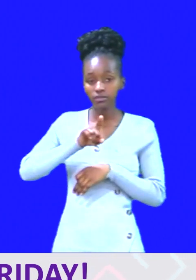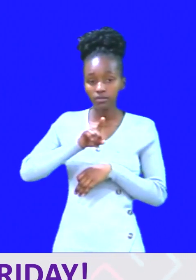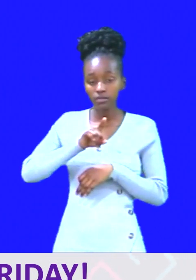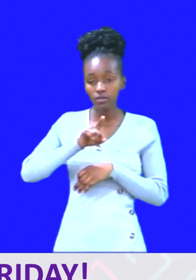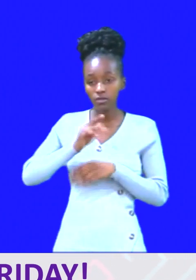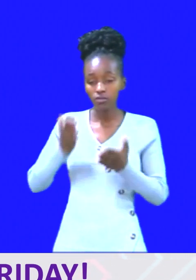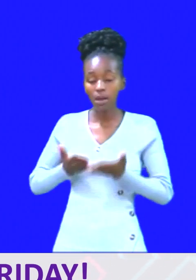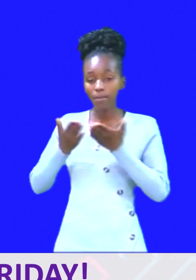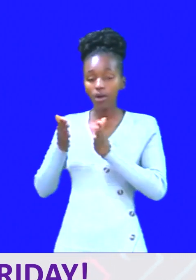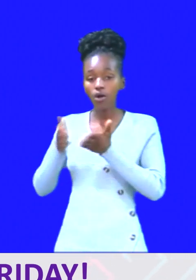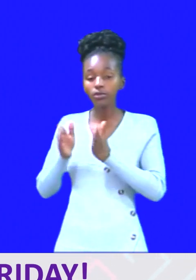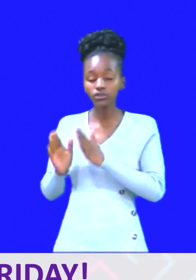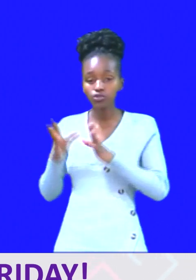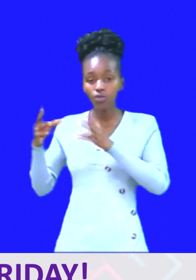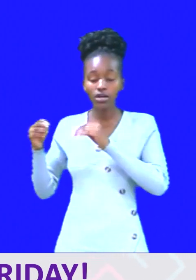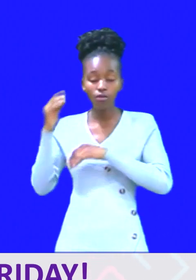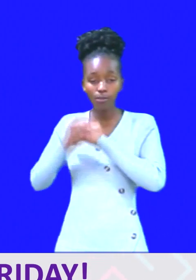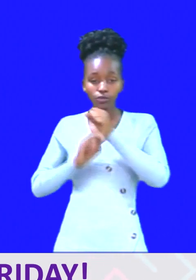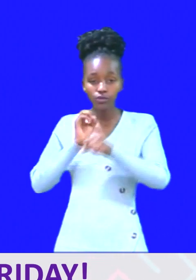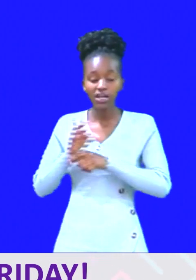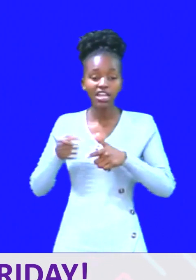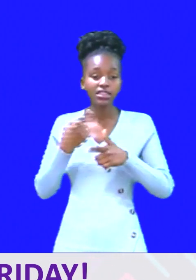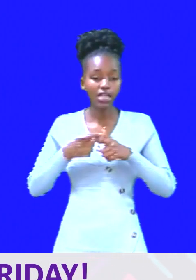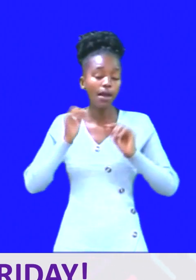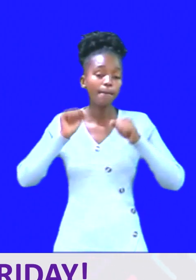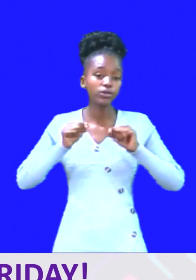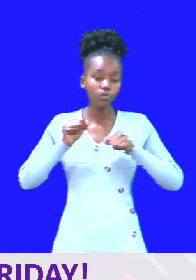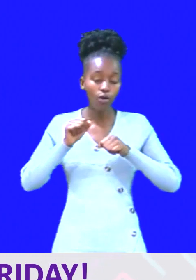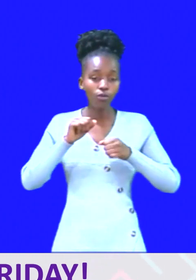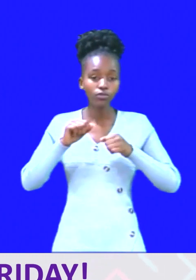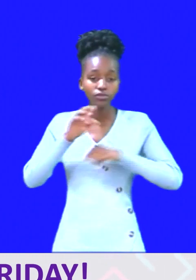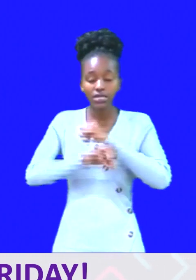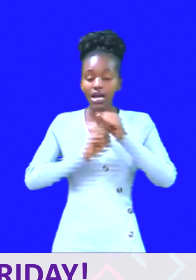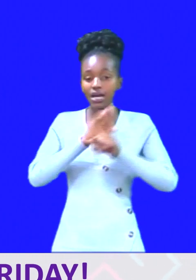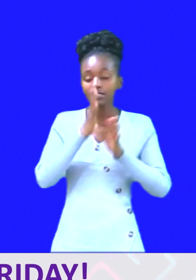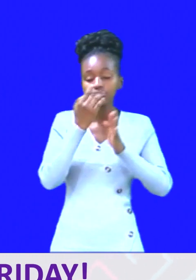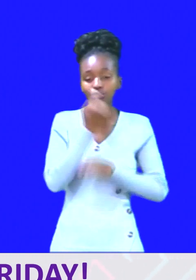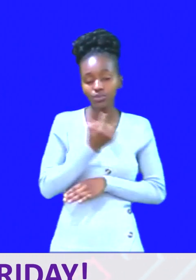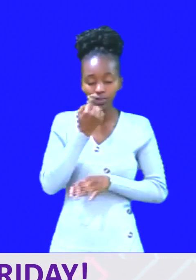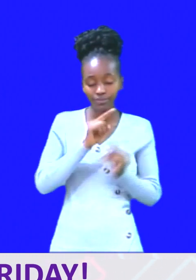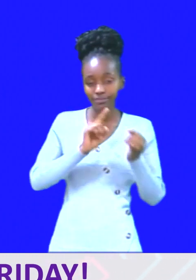kwa movie, unaweza taka ku act kama nani?